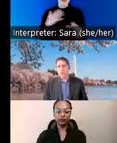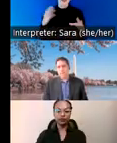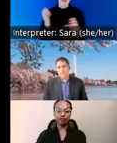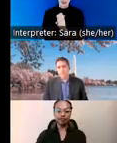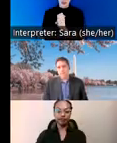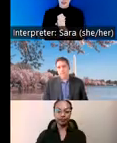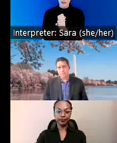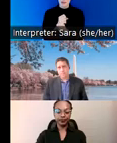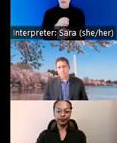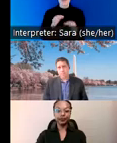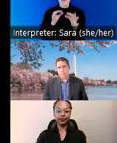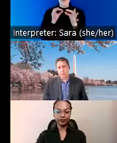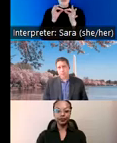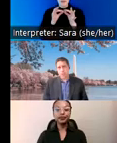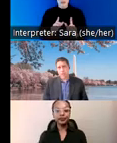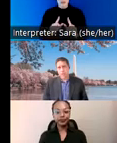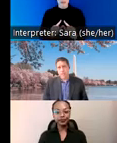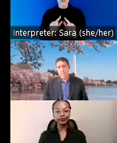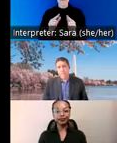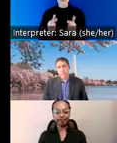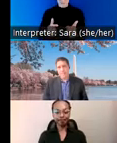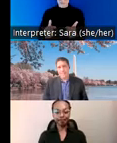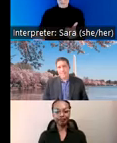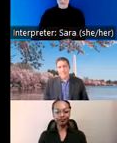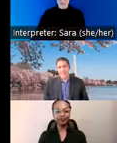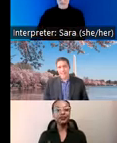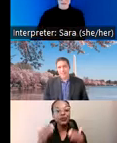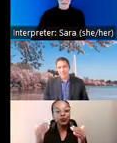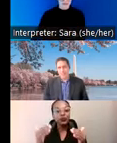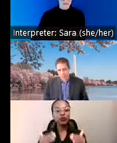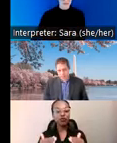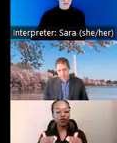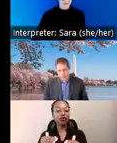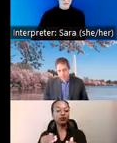Moving on to policing. Next slide, please.